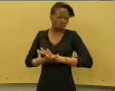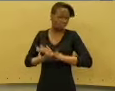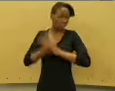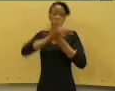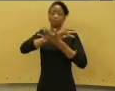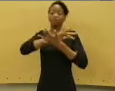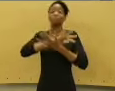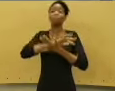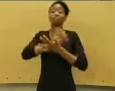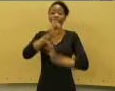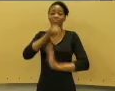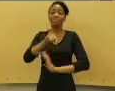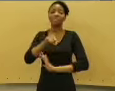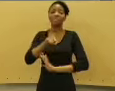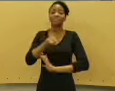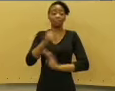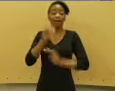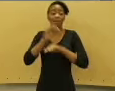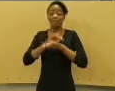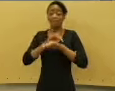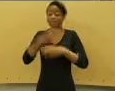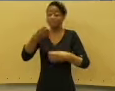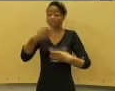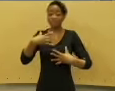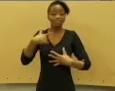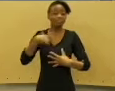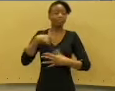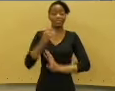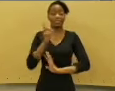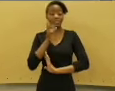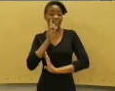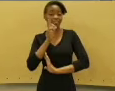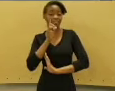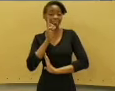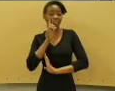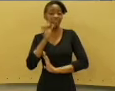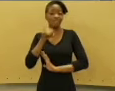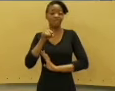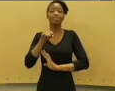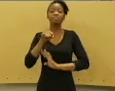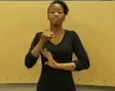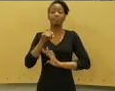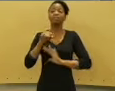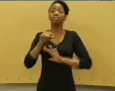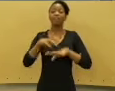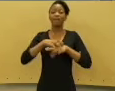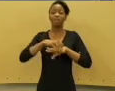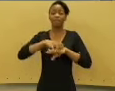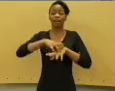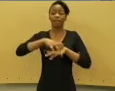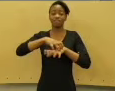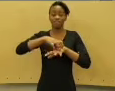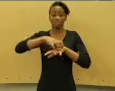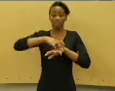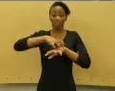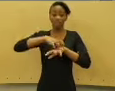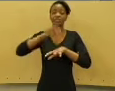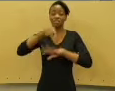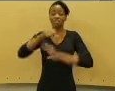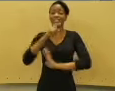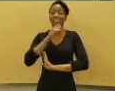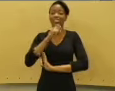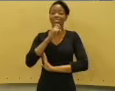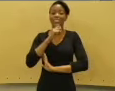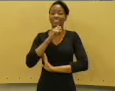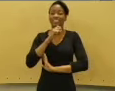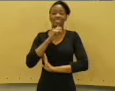it and let me know what works. And I started using vibrators. It was a very strange experience because I had to get